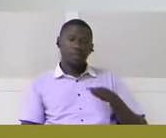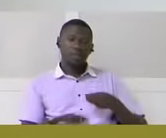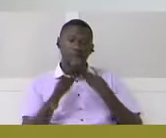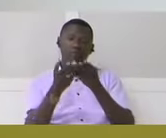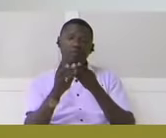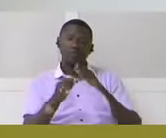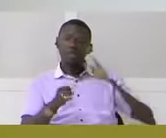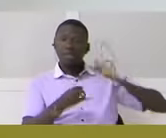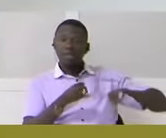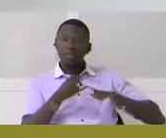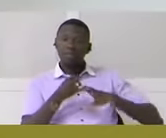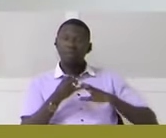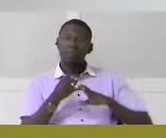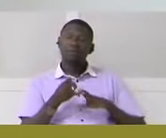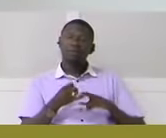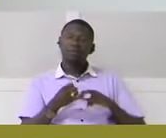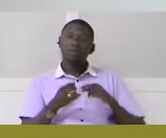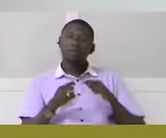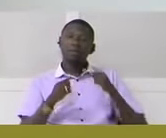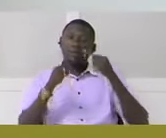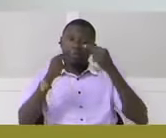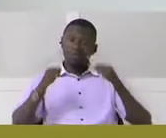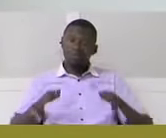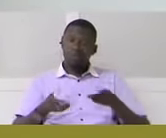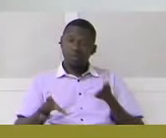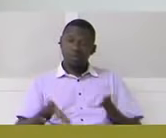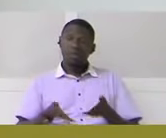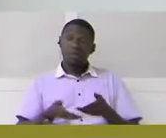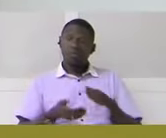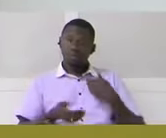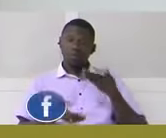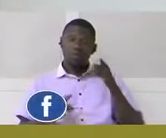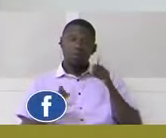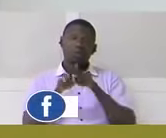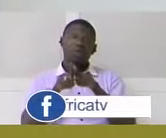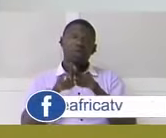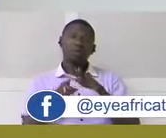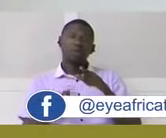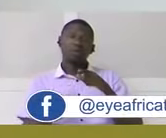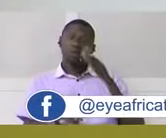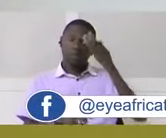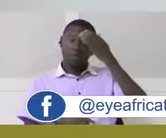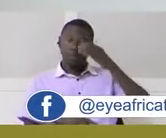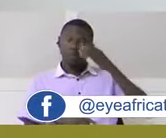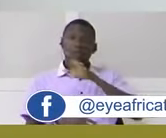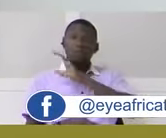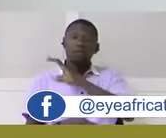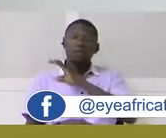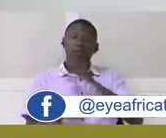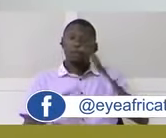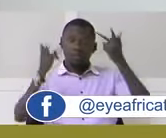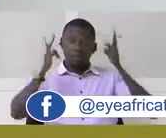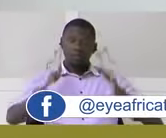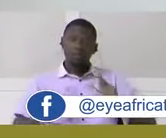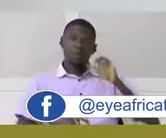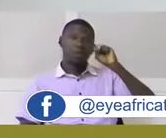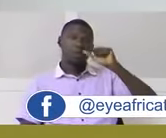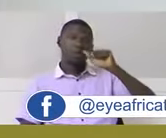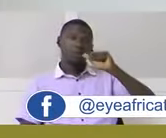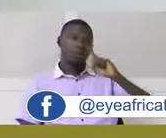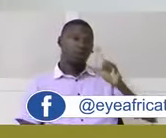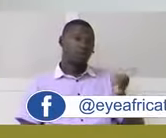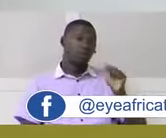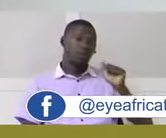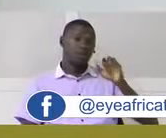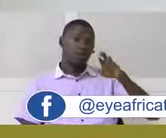I was with Council Saga in her office. Ning Council Saga mbenu ngala office ko nonu. I did not hear about Lamin Silla's testimony. Man Lamin